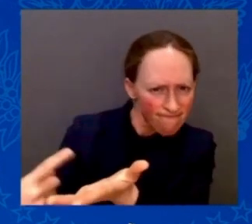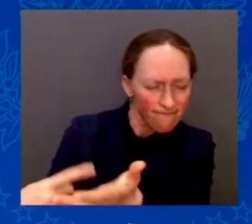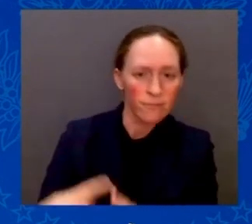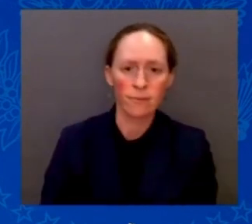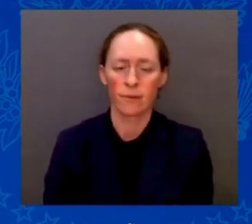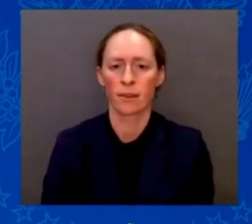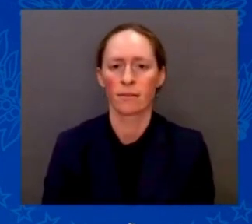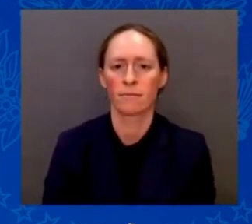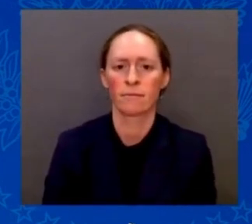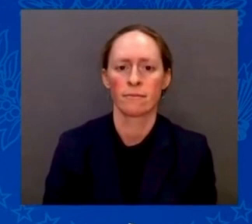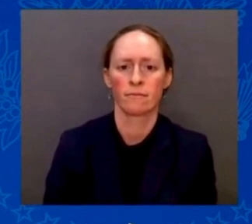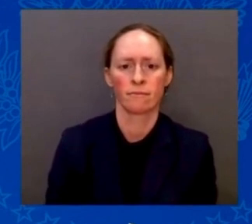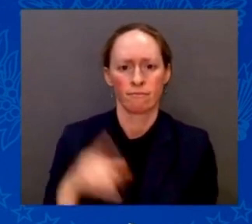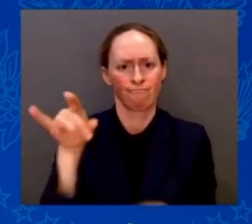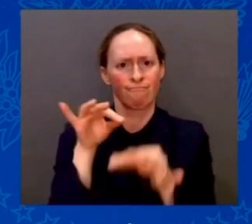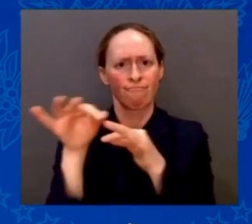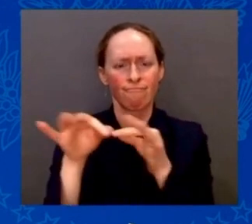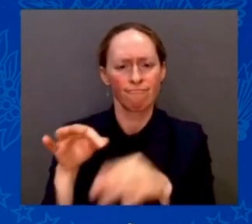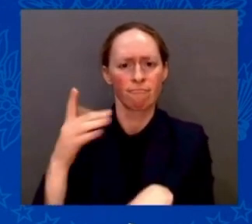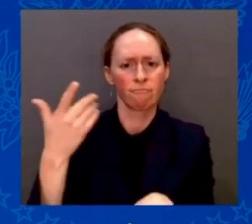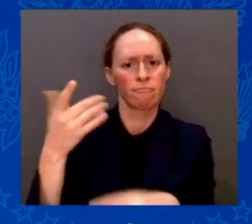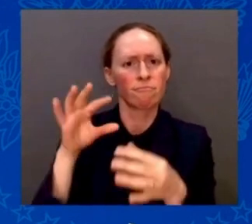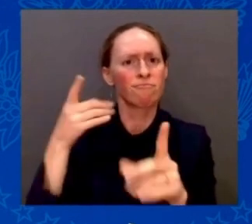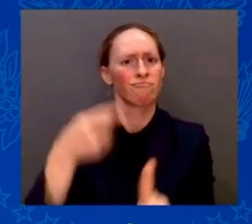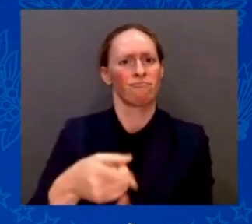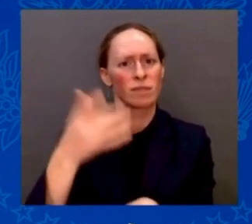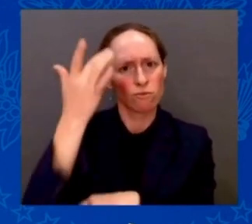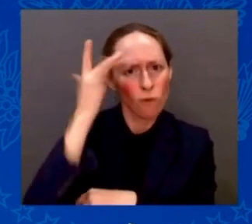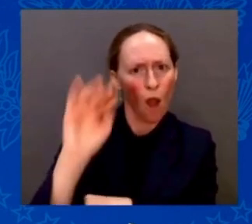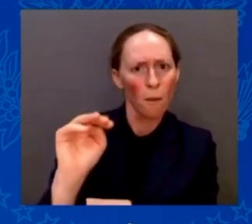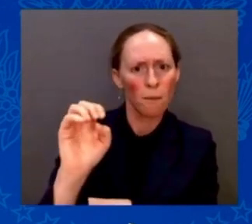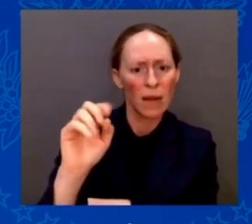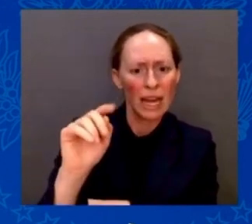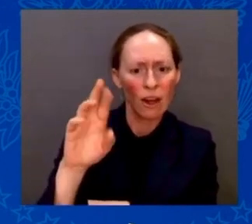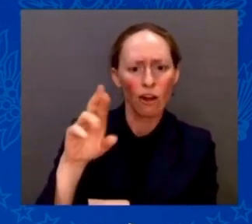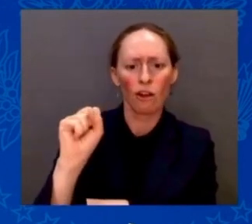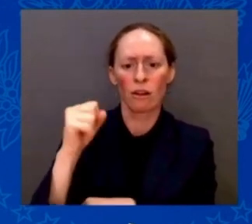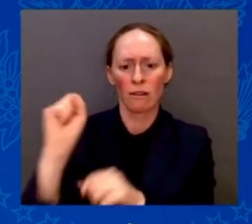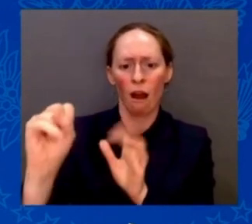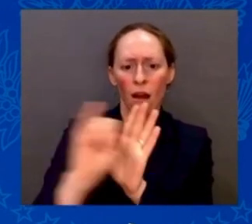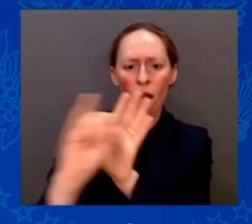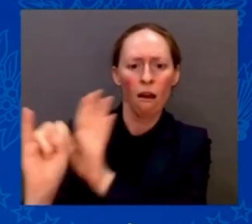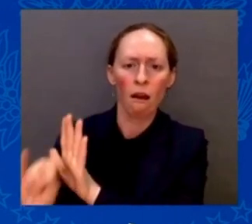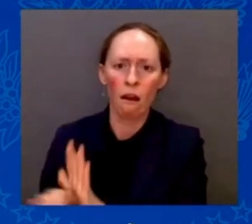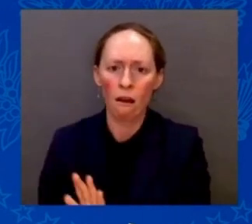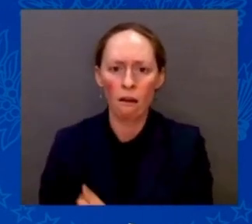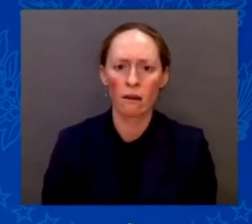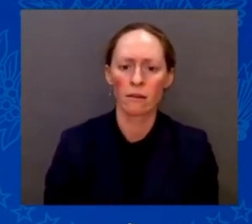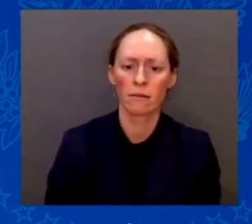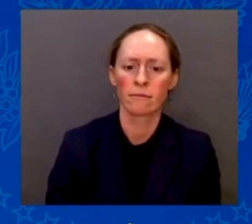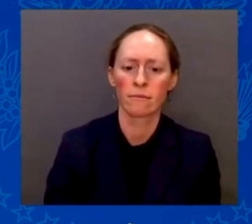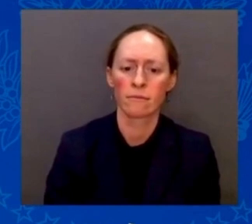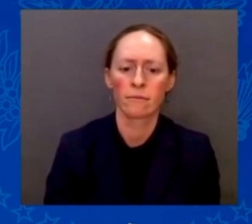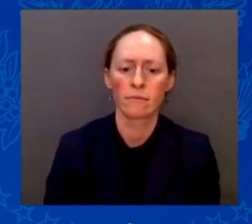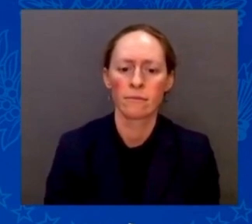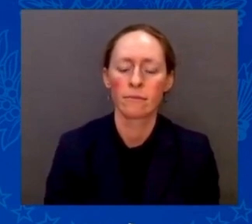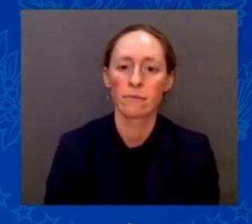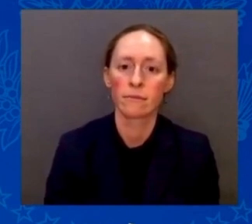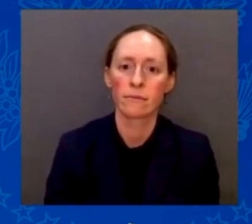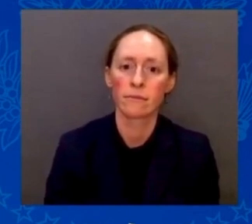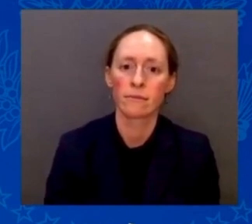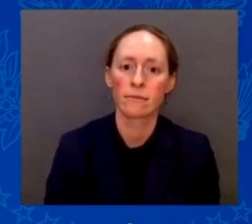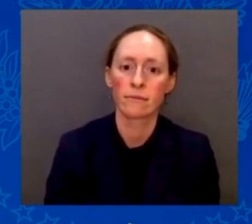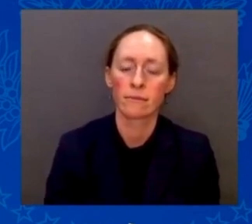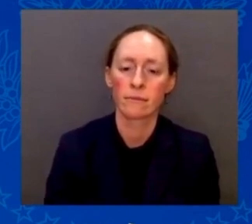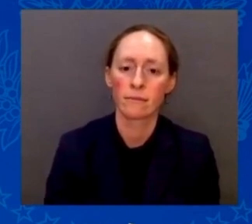off parts. I just don't know enough to know that. Mr. President, are you concerned at all that a potential government shutdown would impact the